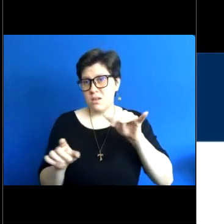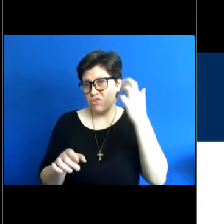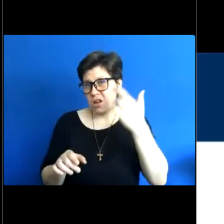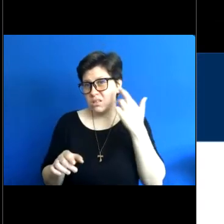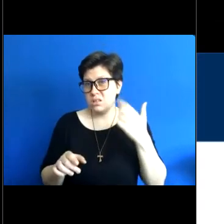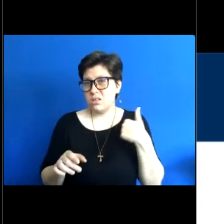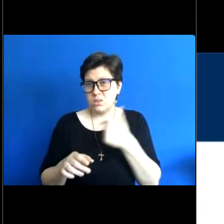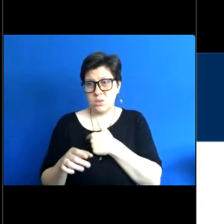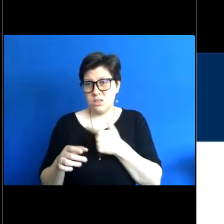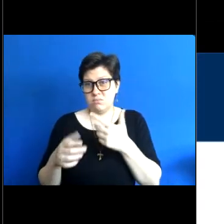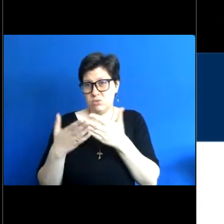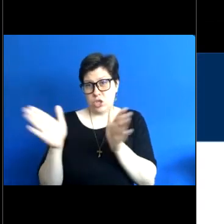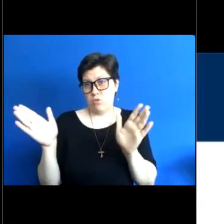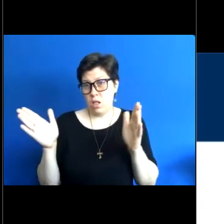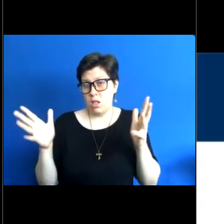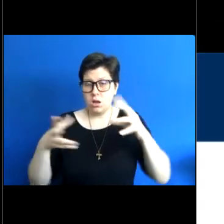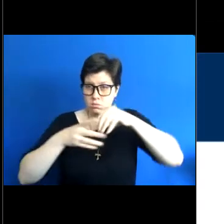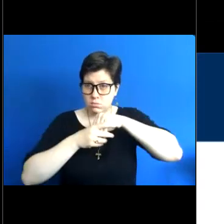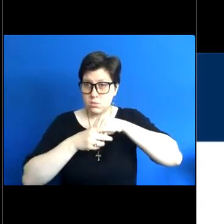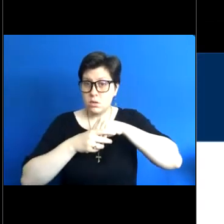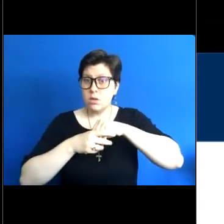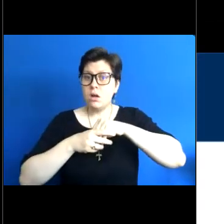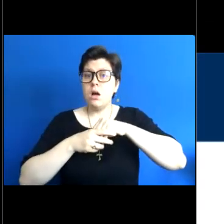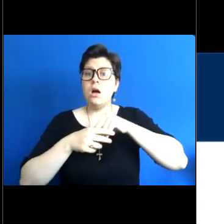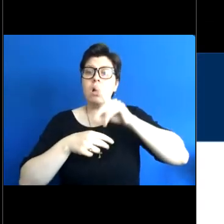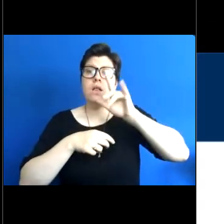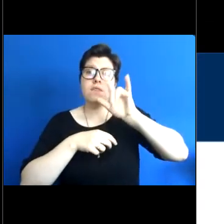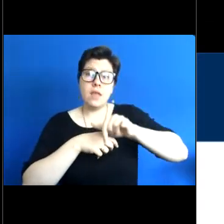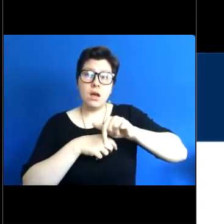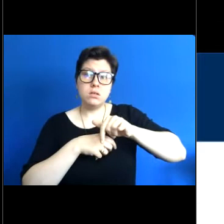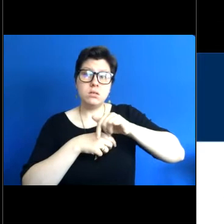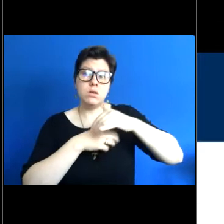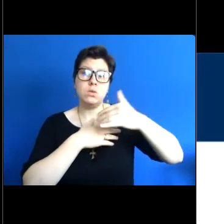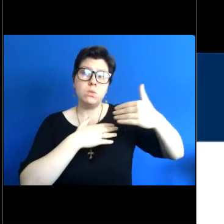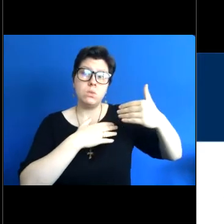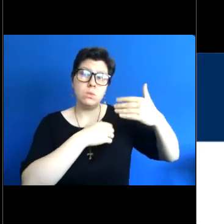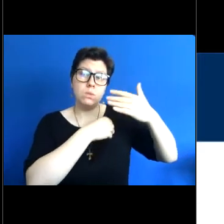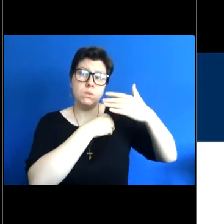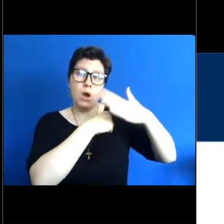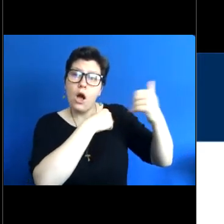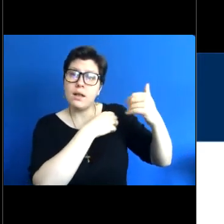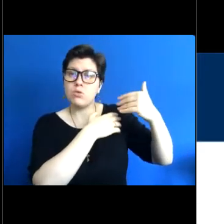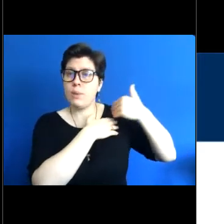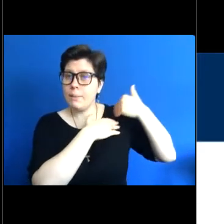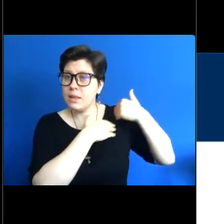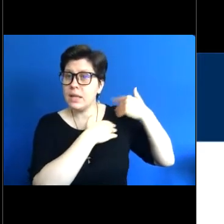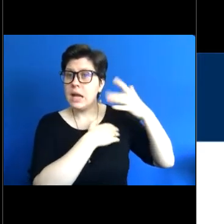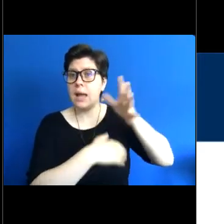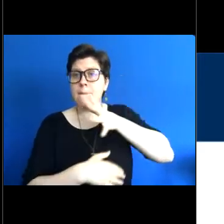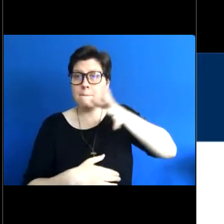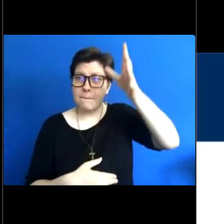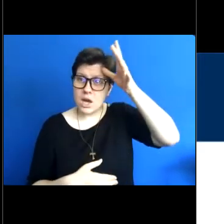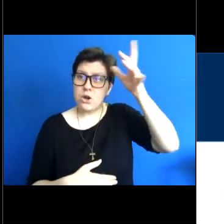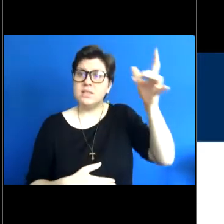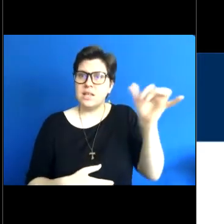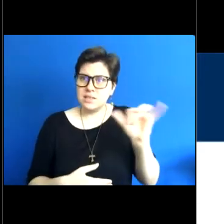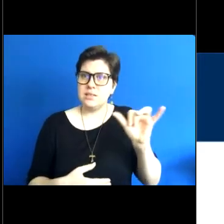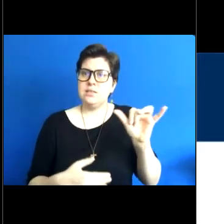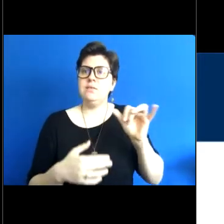in general, is the calling, is the responsibility of parents as the primary catechist of their